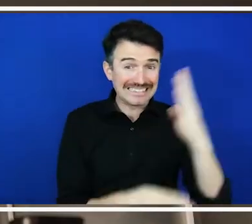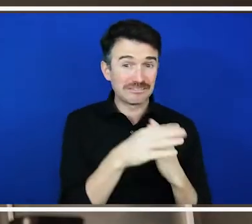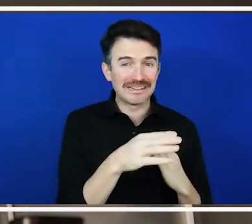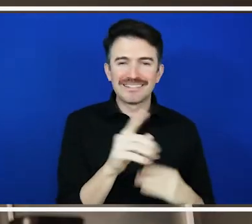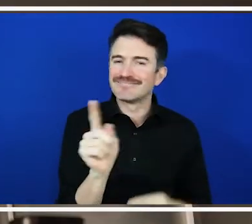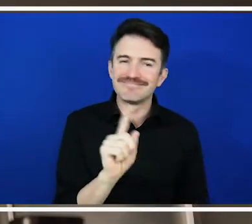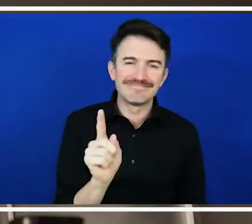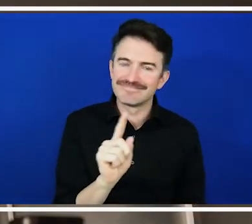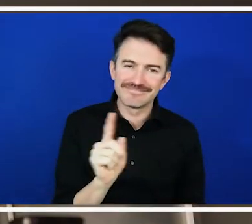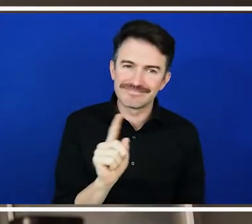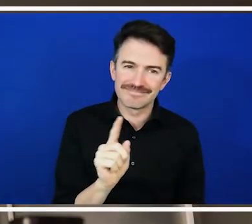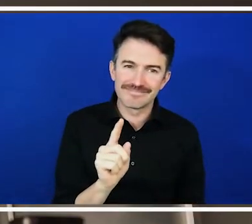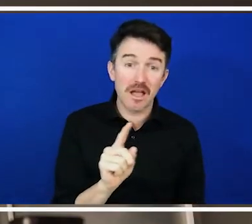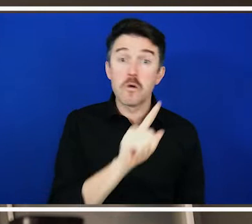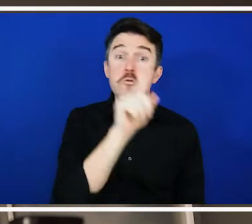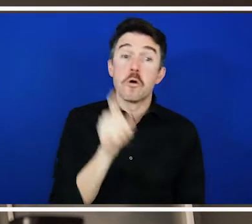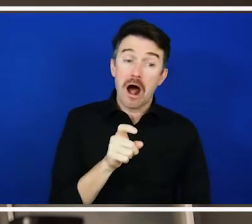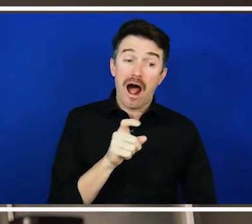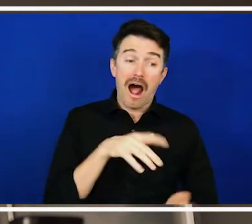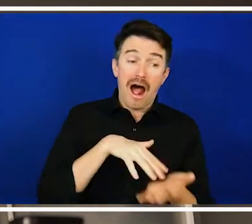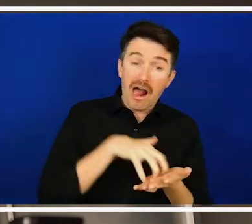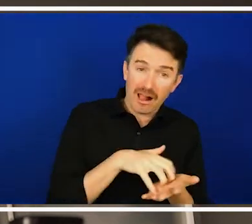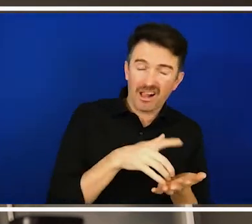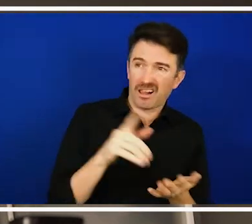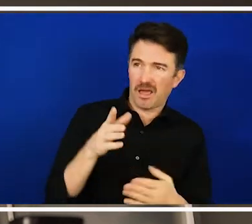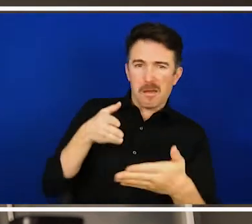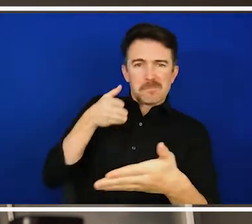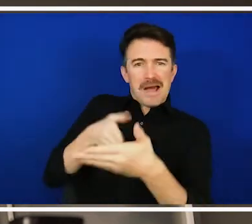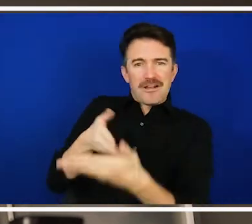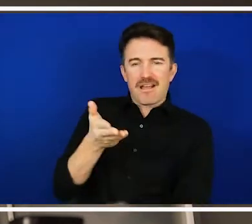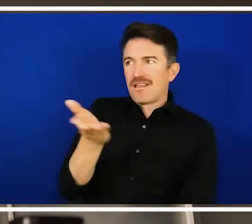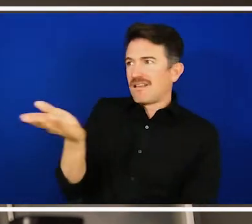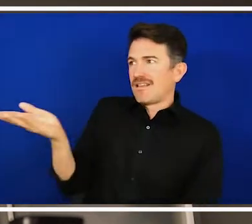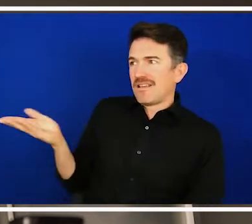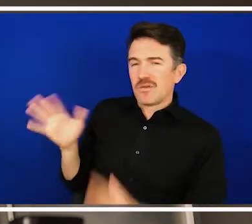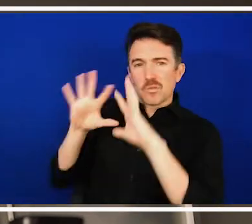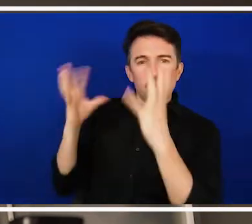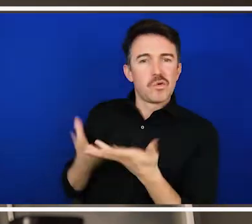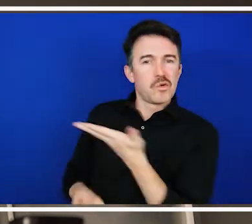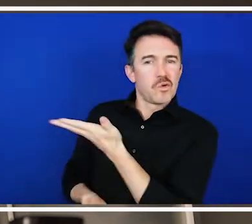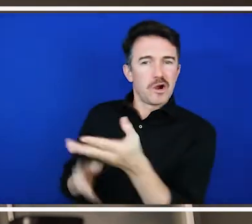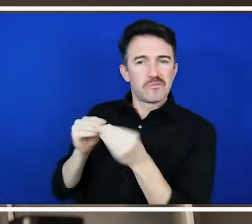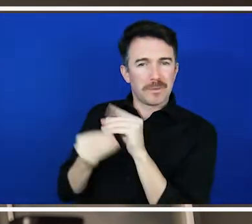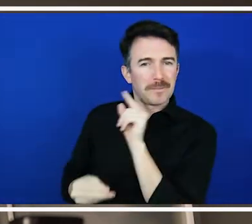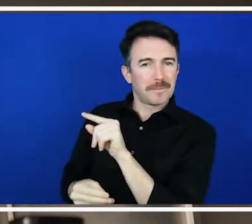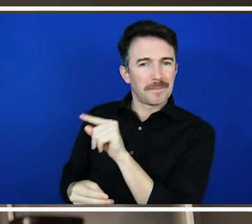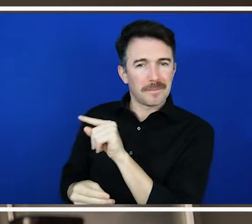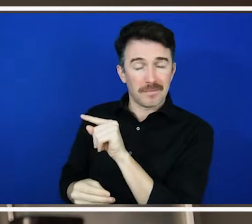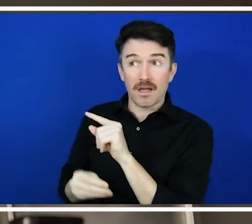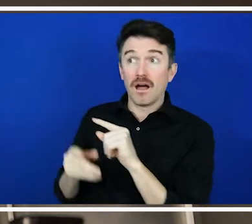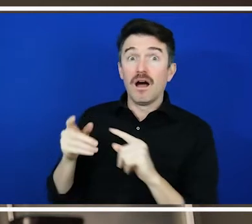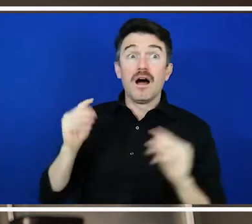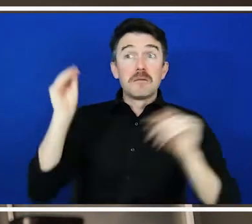vulnerable because of their disability, but because of all the barriers they face in this society, which make them even